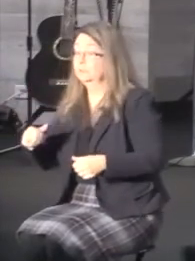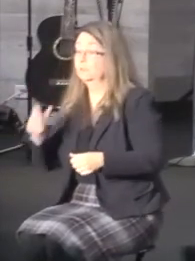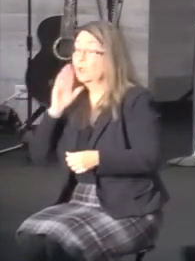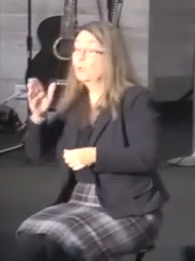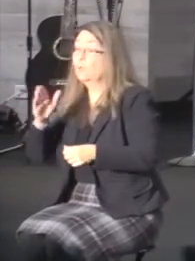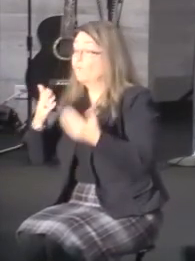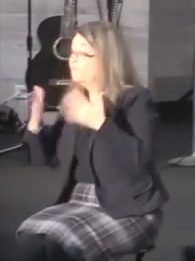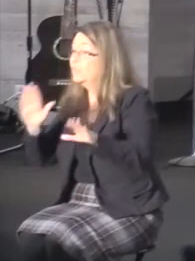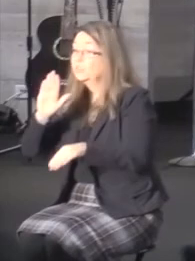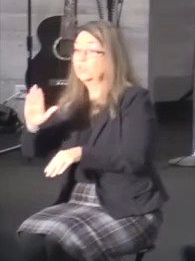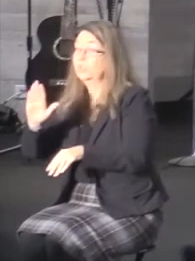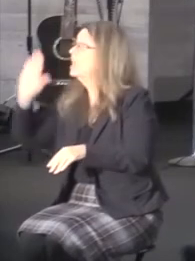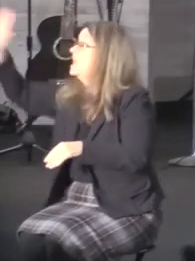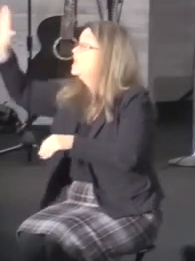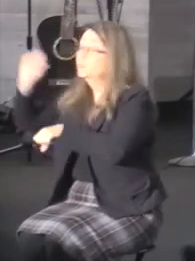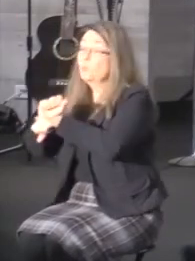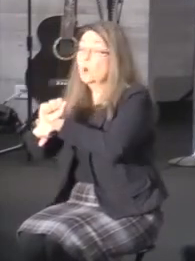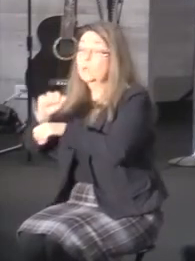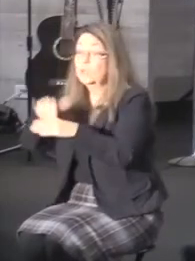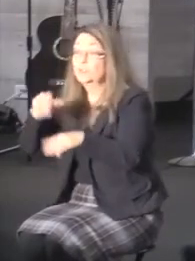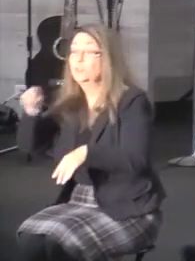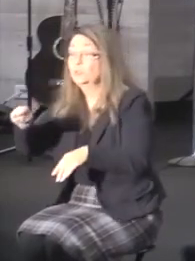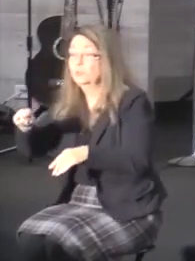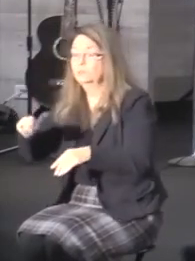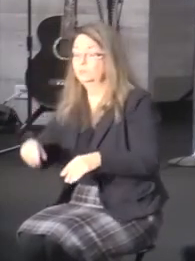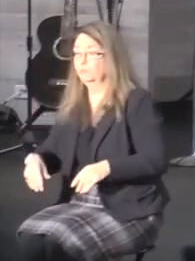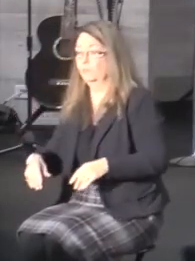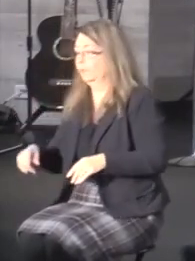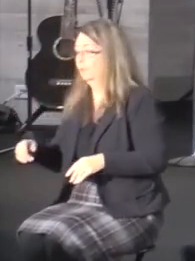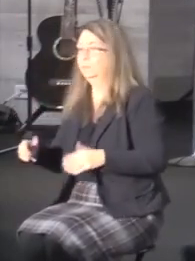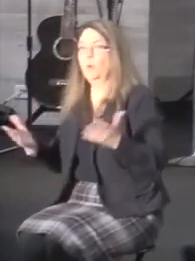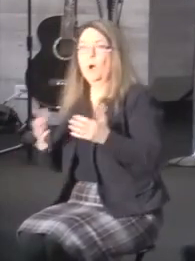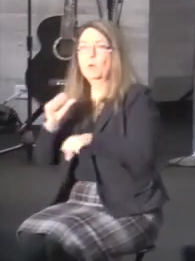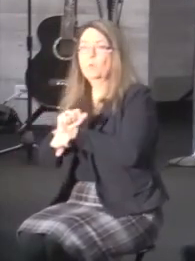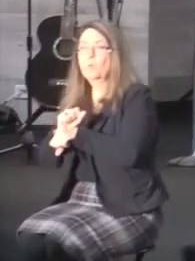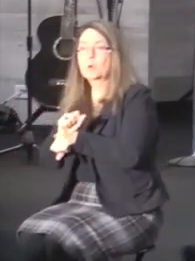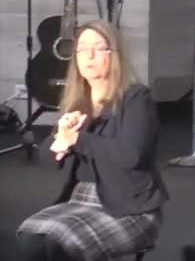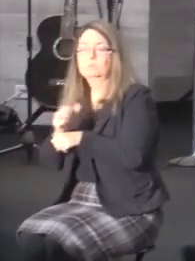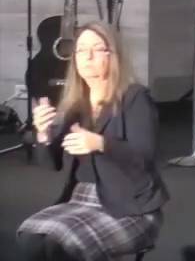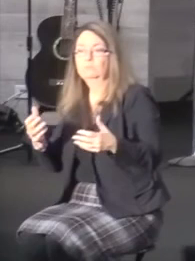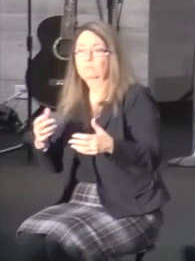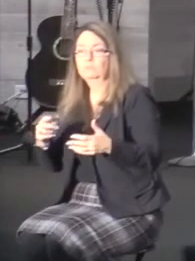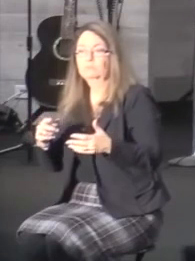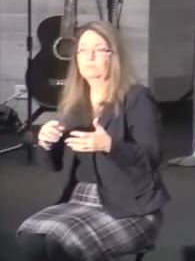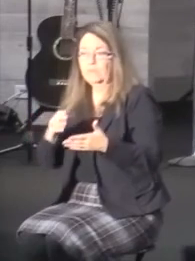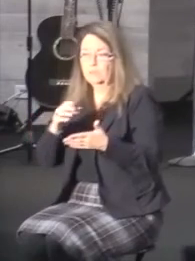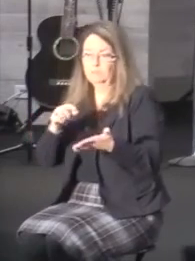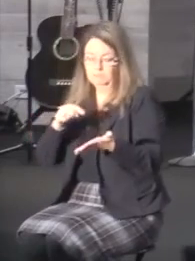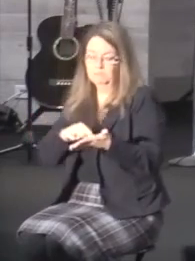will complete his work in you. Now, what work did God begin in them? I think the immediate context is what Paul was talking about here,